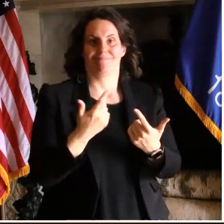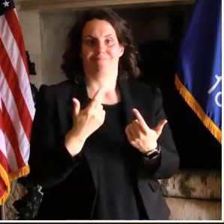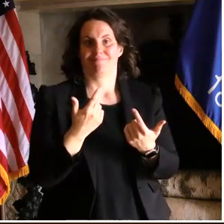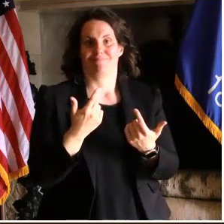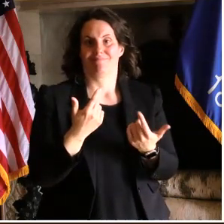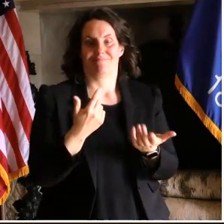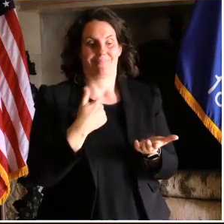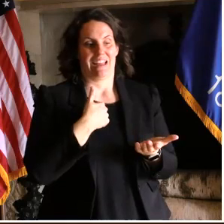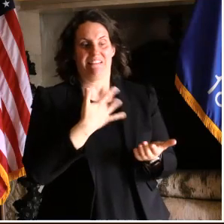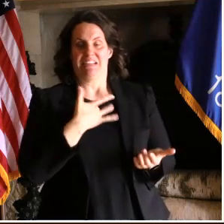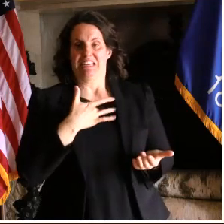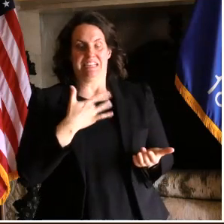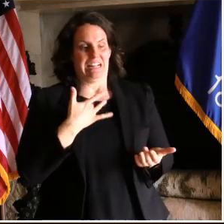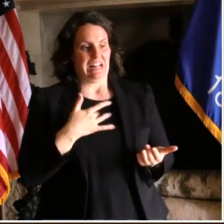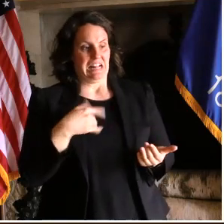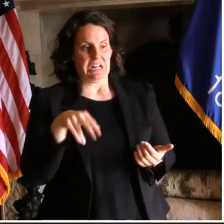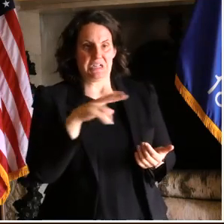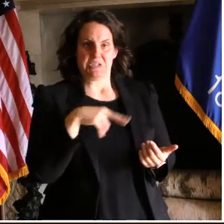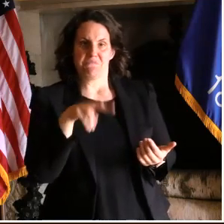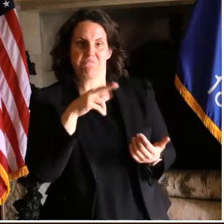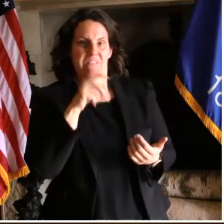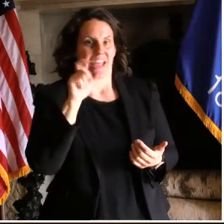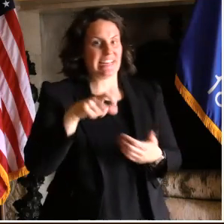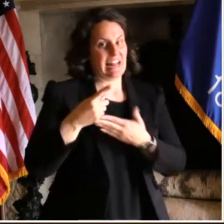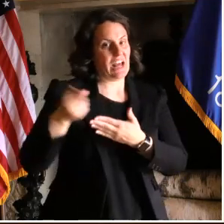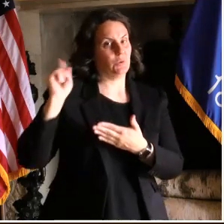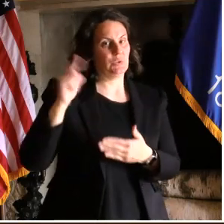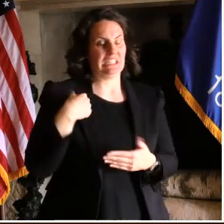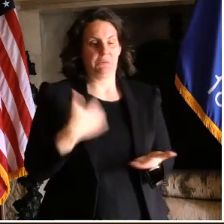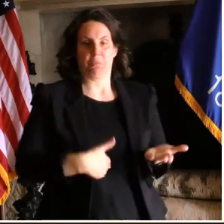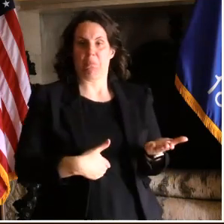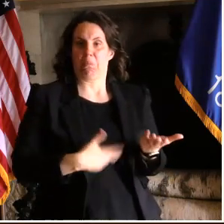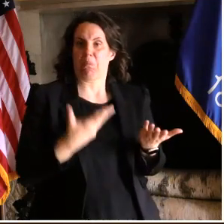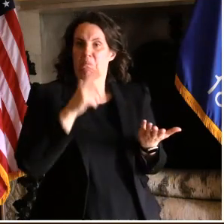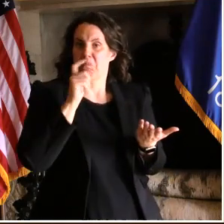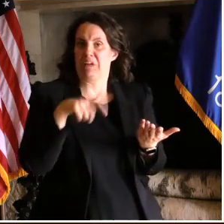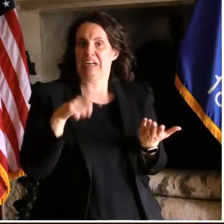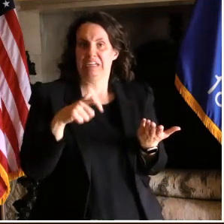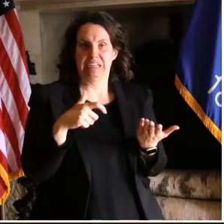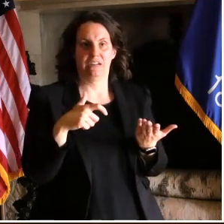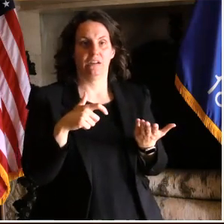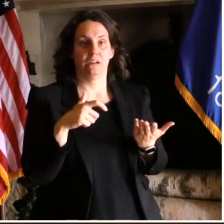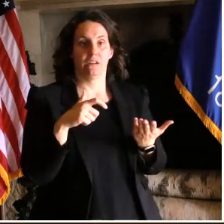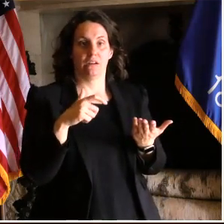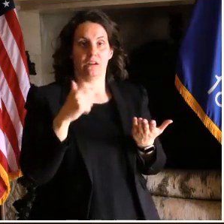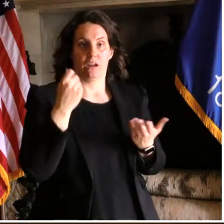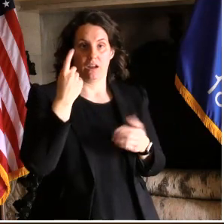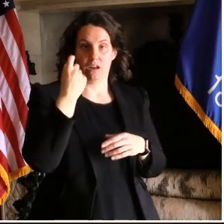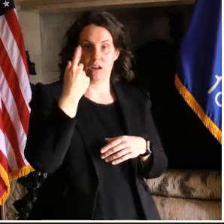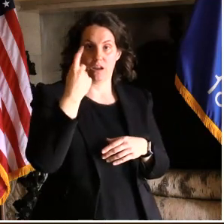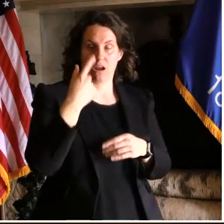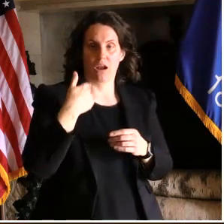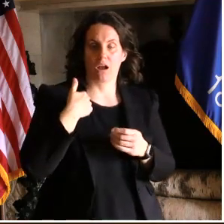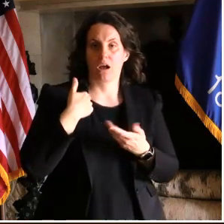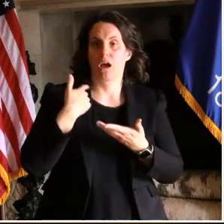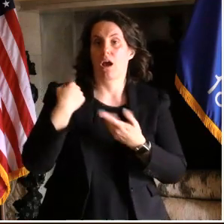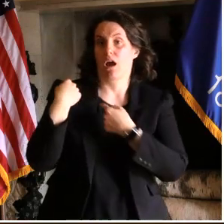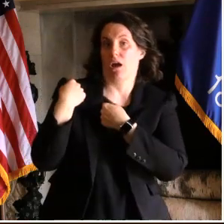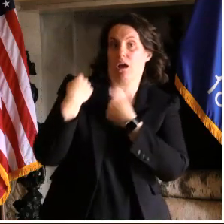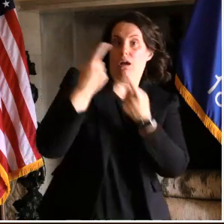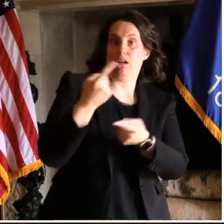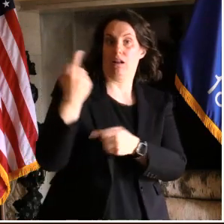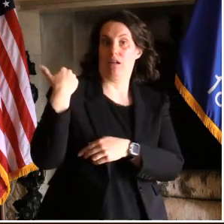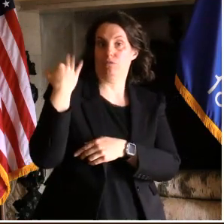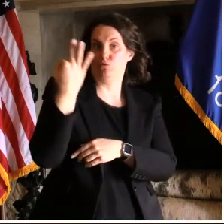do. But since I communicate regularly with our